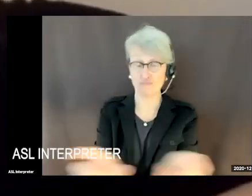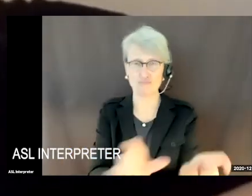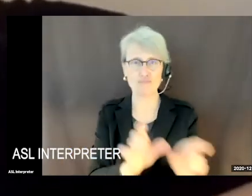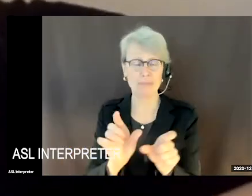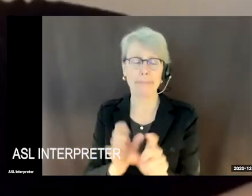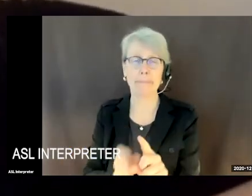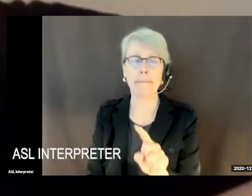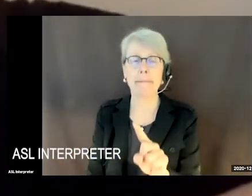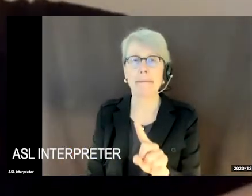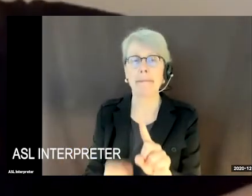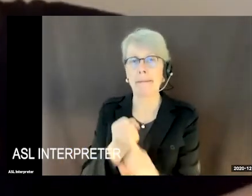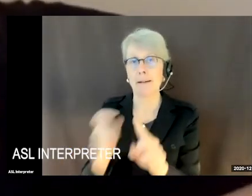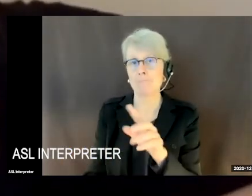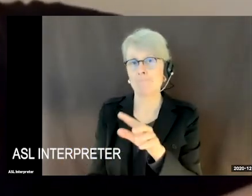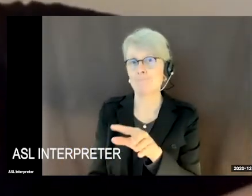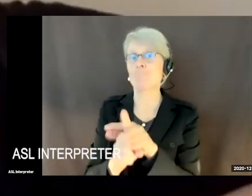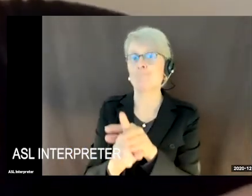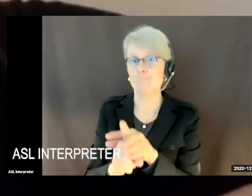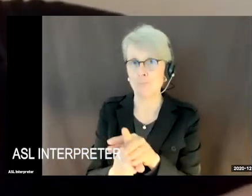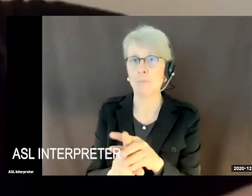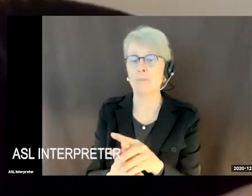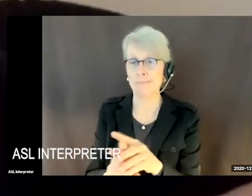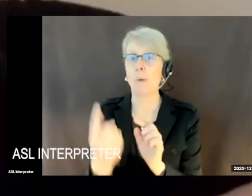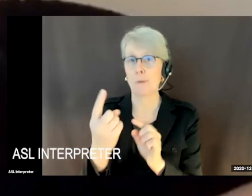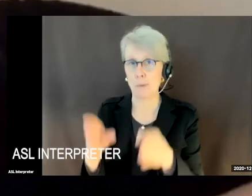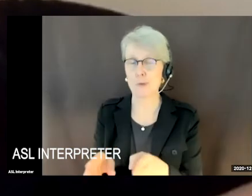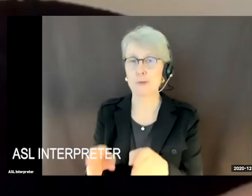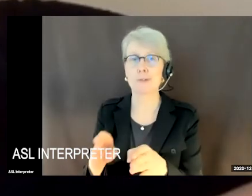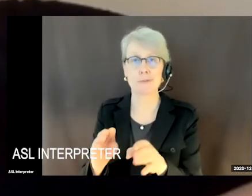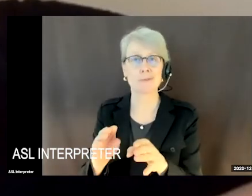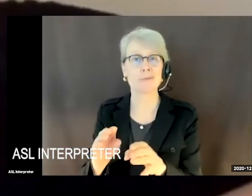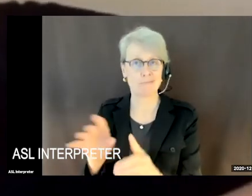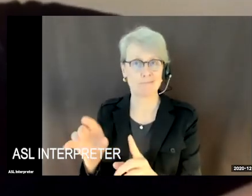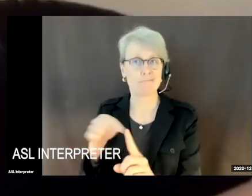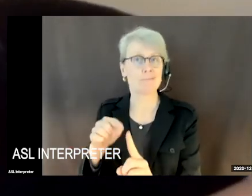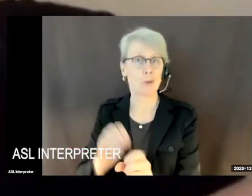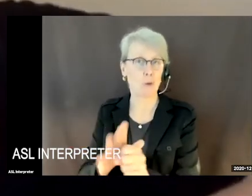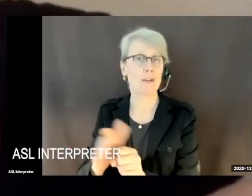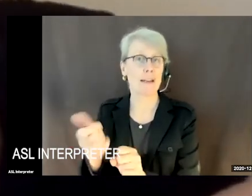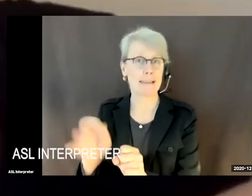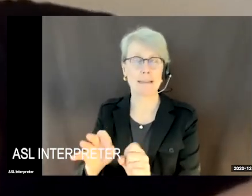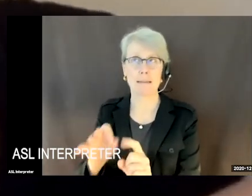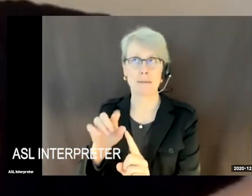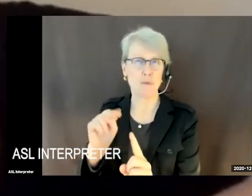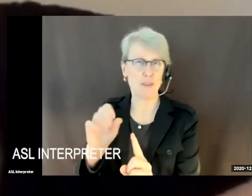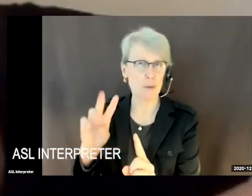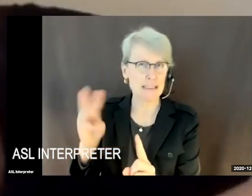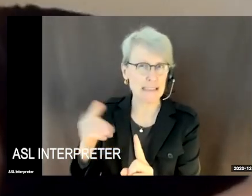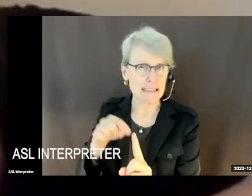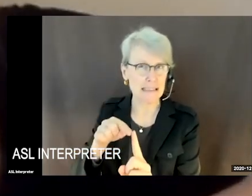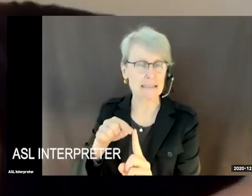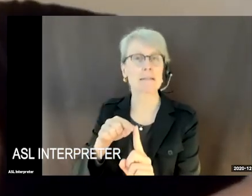COVID-19 out for 8 months. But unfortunately, we had our first confirmed